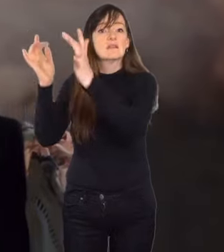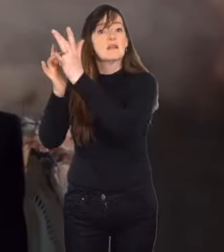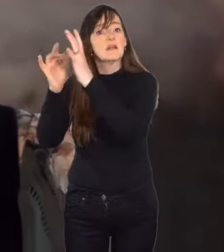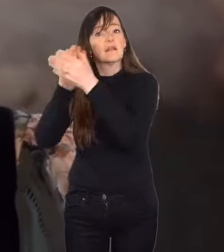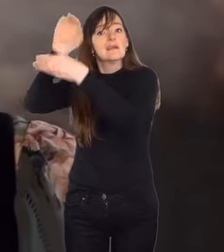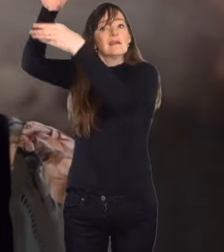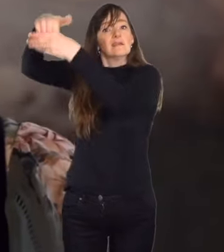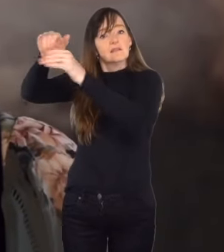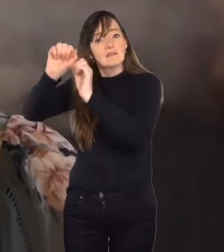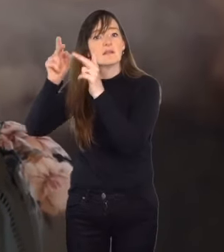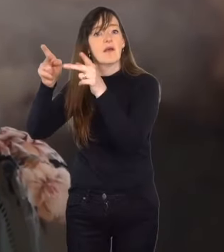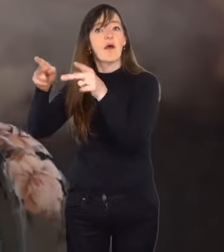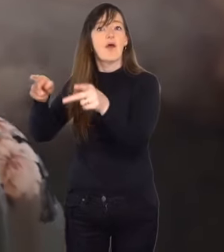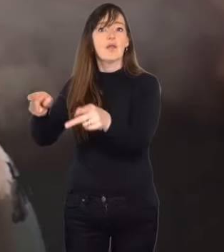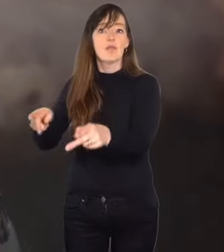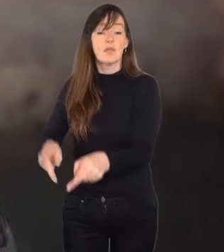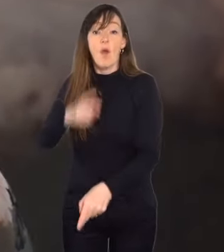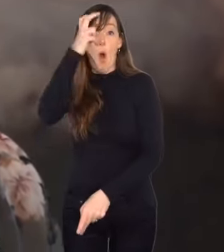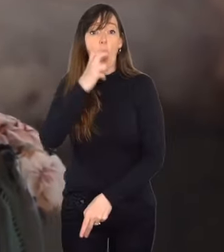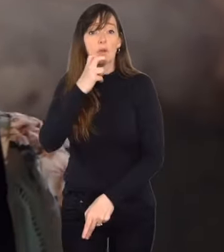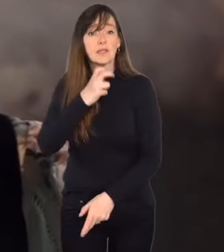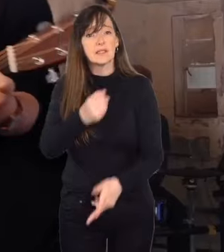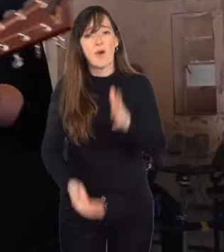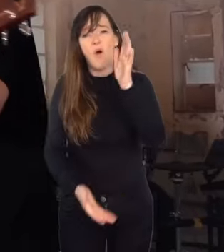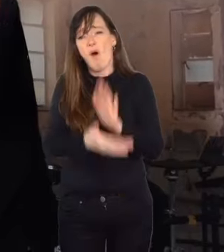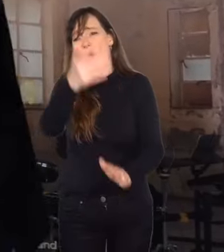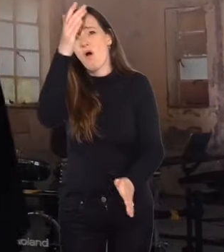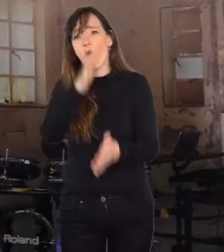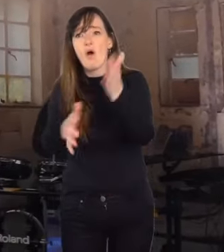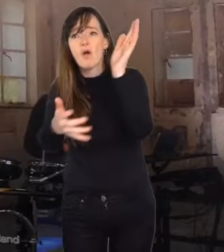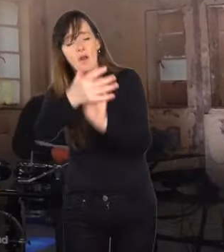Jesus in his death. The old is gone.